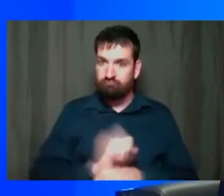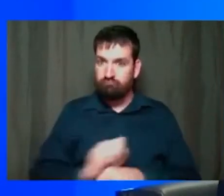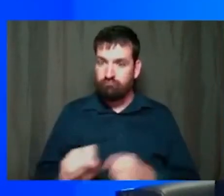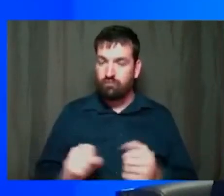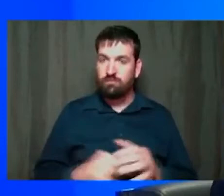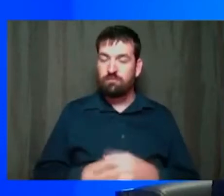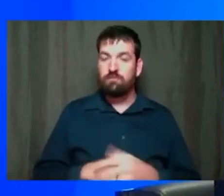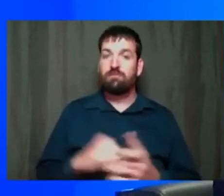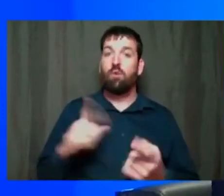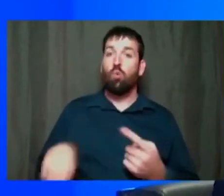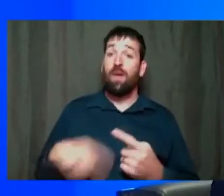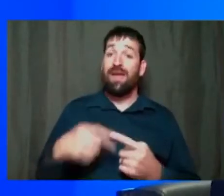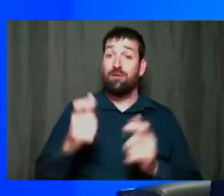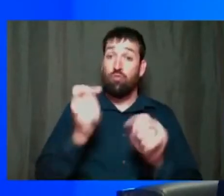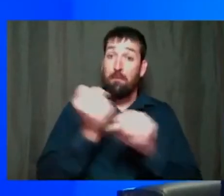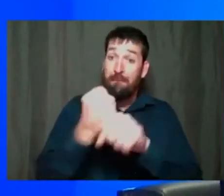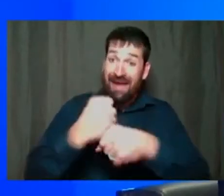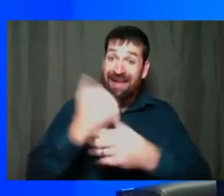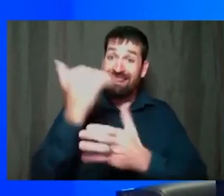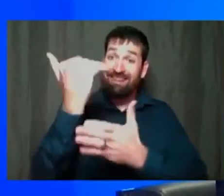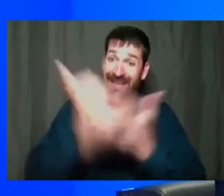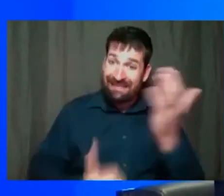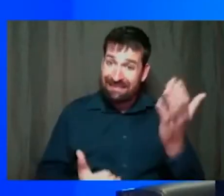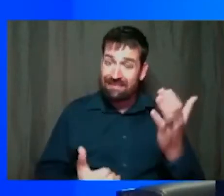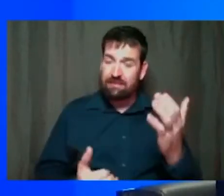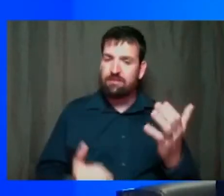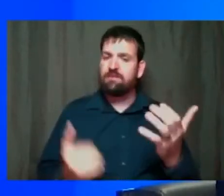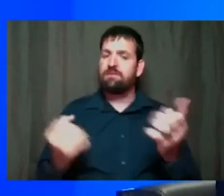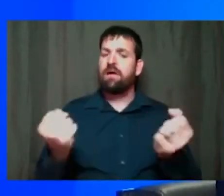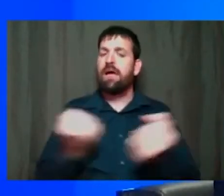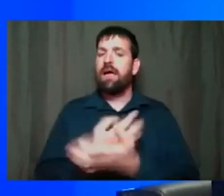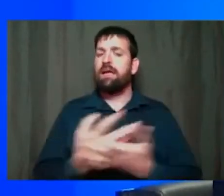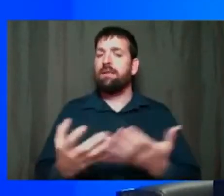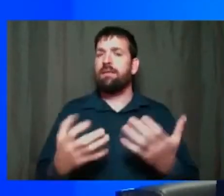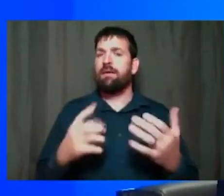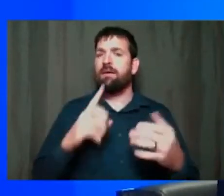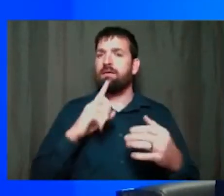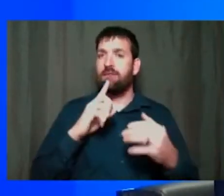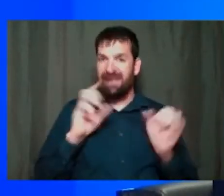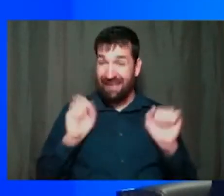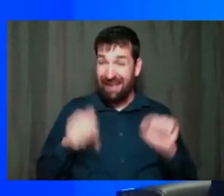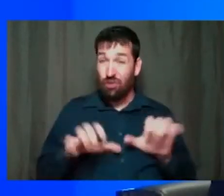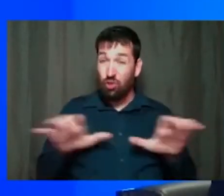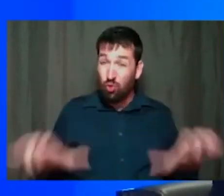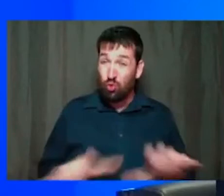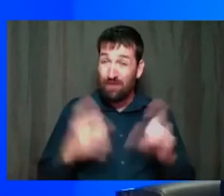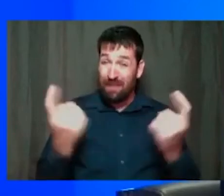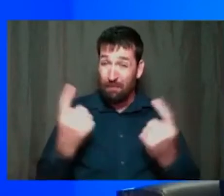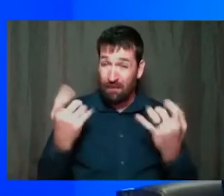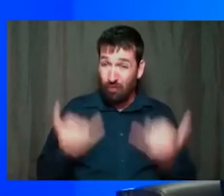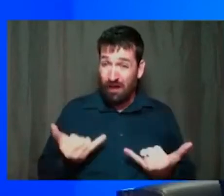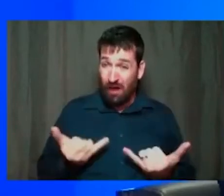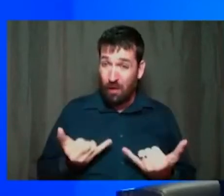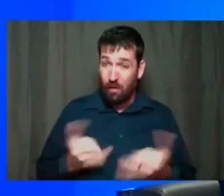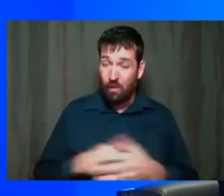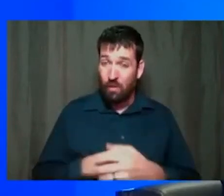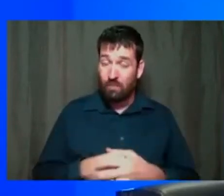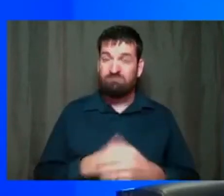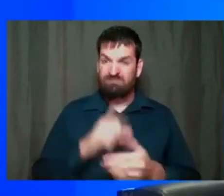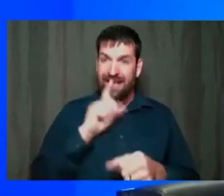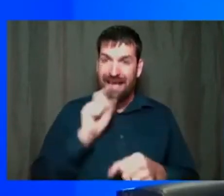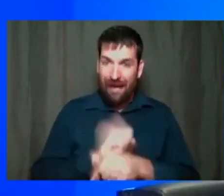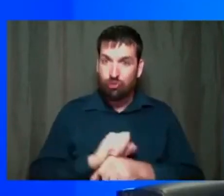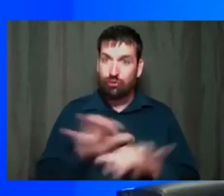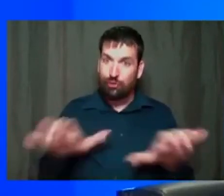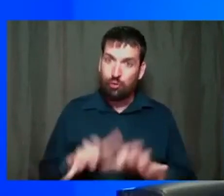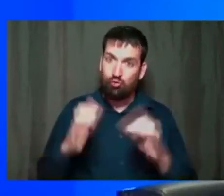that list, look through it and think, is there anything that's an actionable item right now? Like something that I can actually do right now to deal